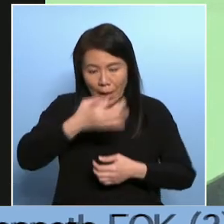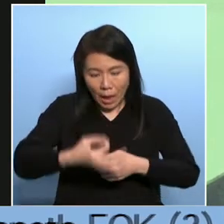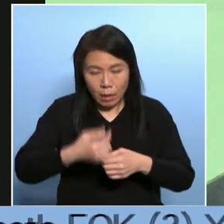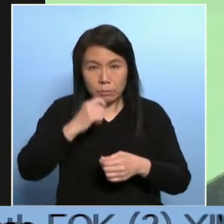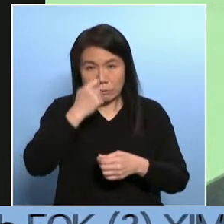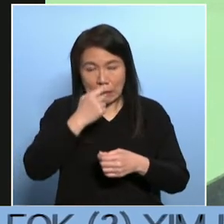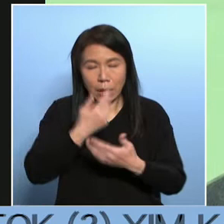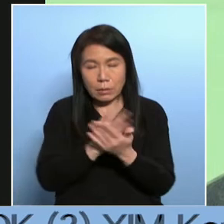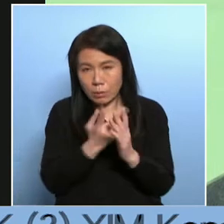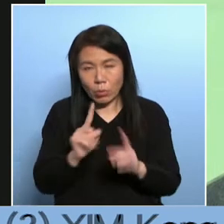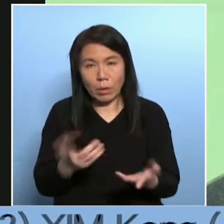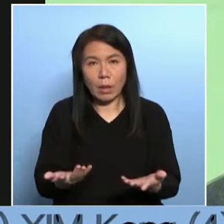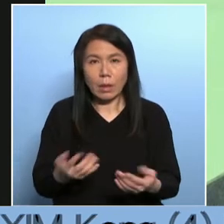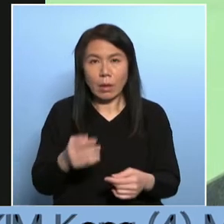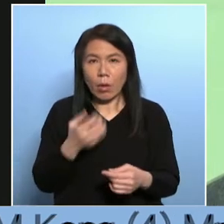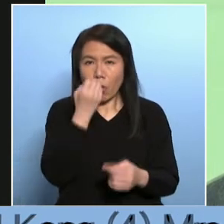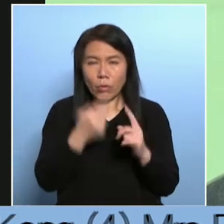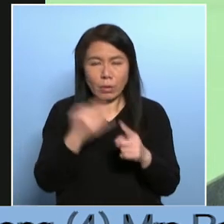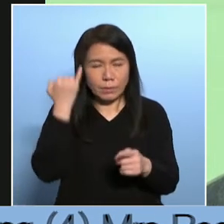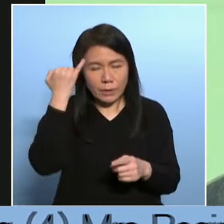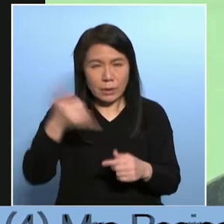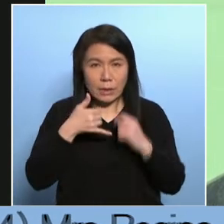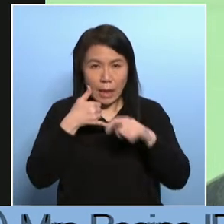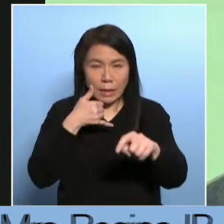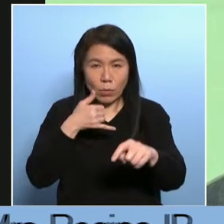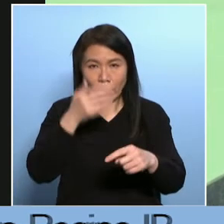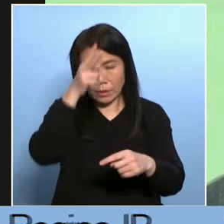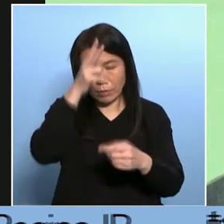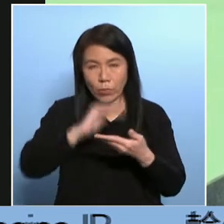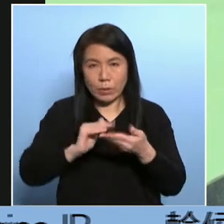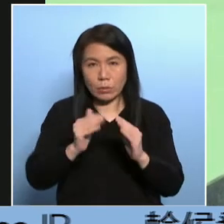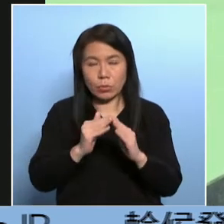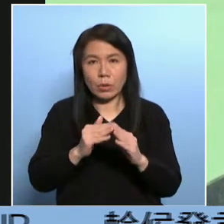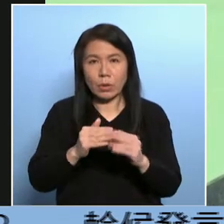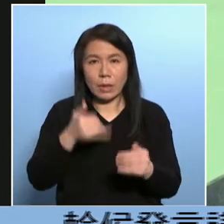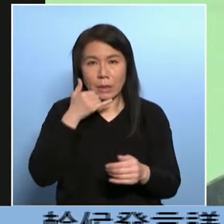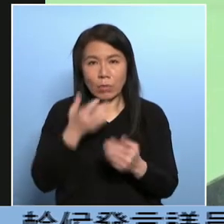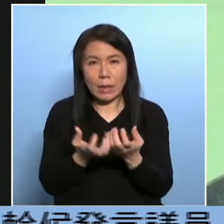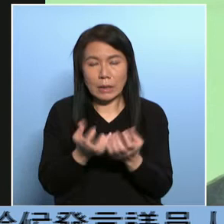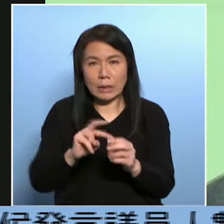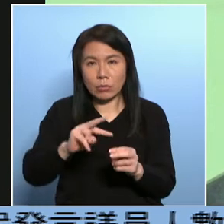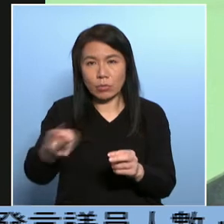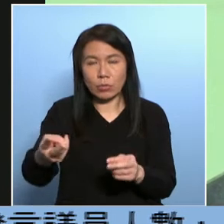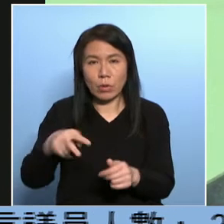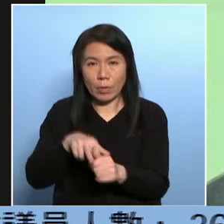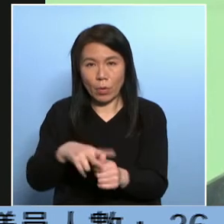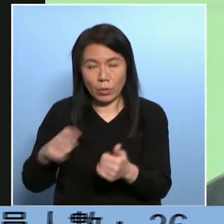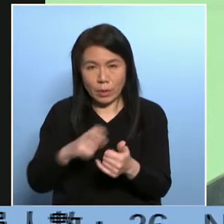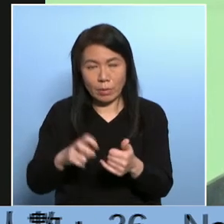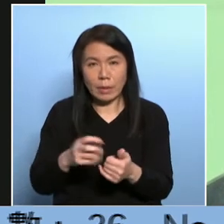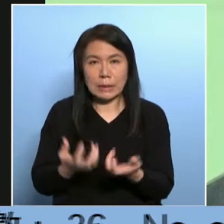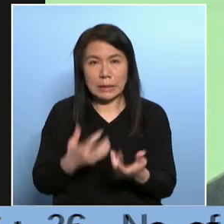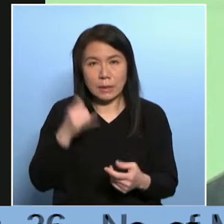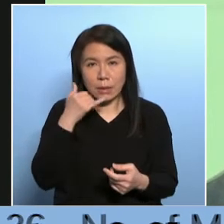And would rapid tests be sufficient? Do they have to take the PCR test? And when they call the D of H hotline, They will just